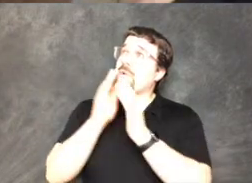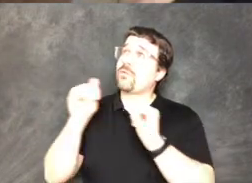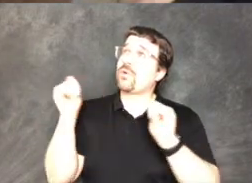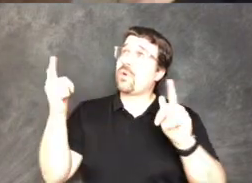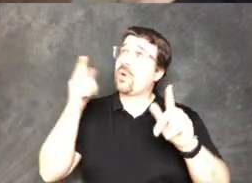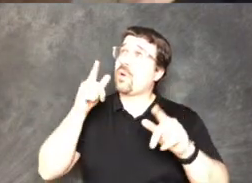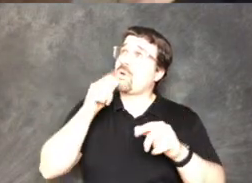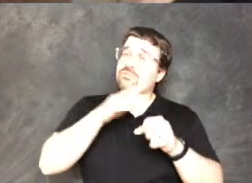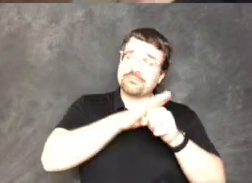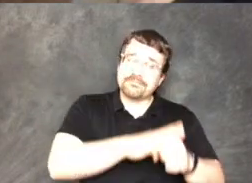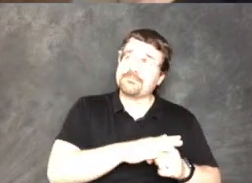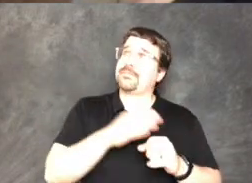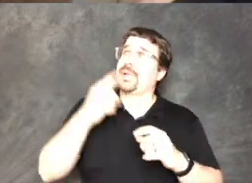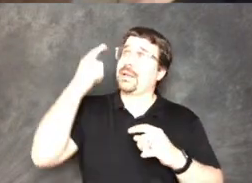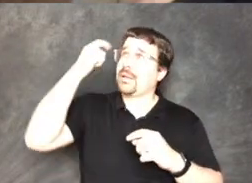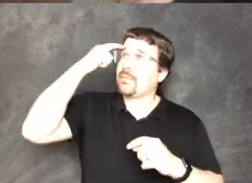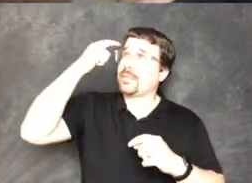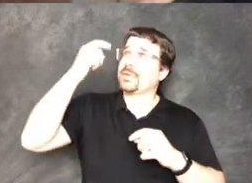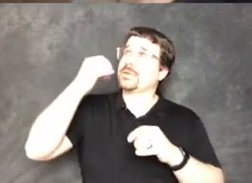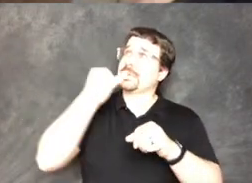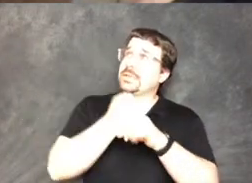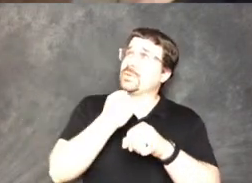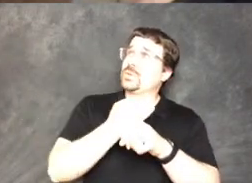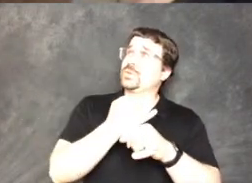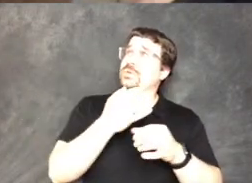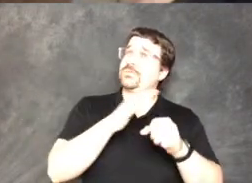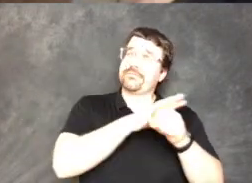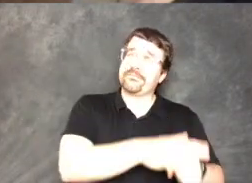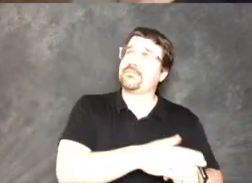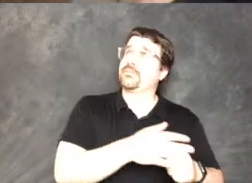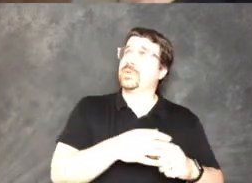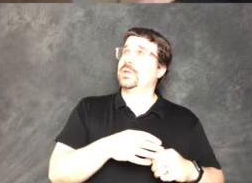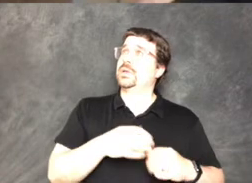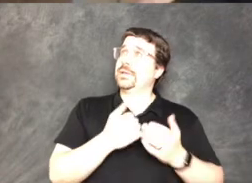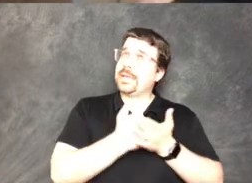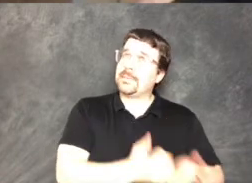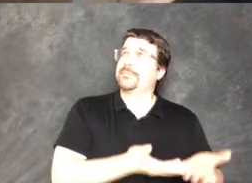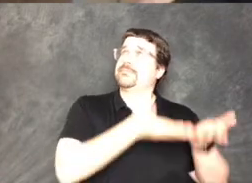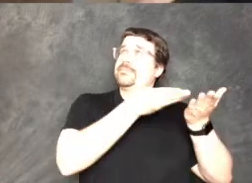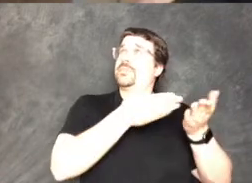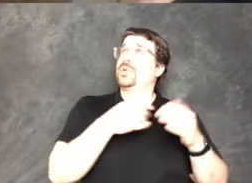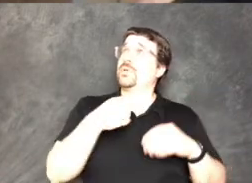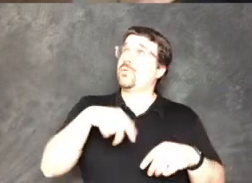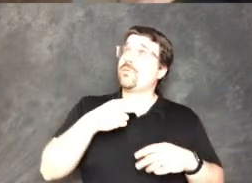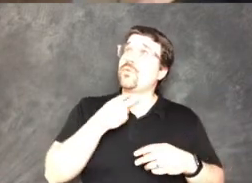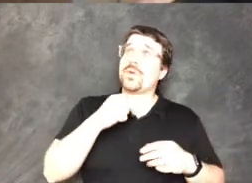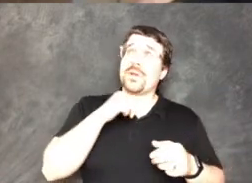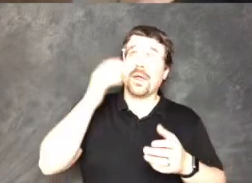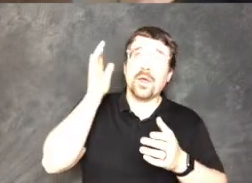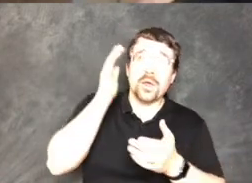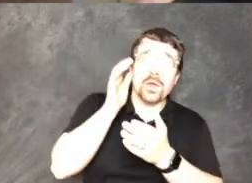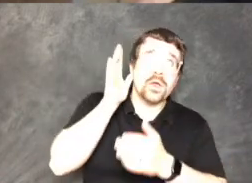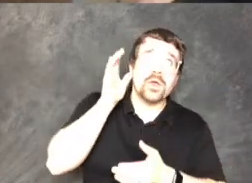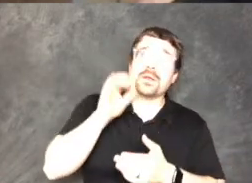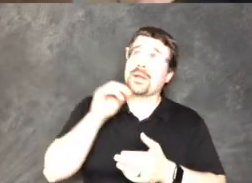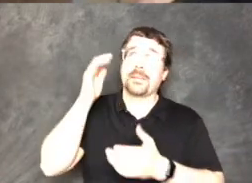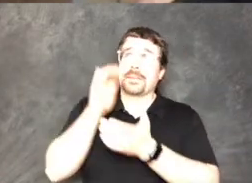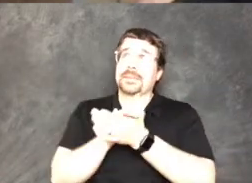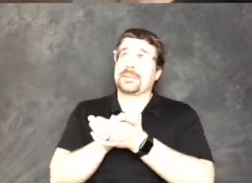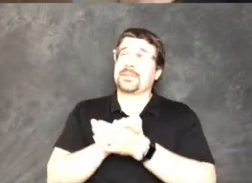for all who are oppressed by governments or institutions, for those whose voices are not heard or